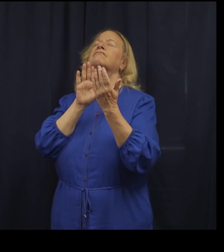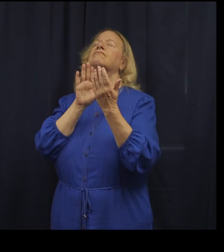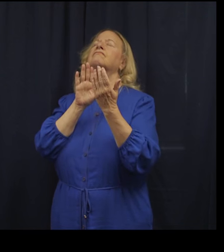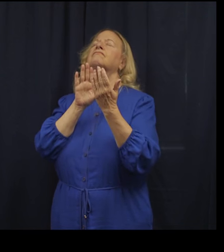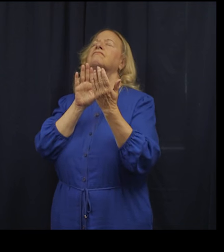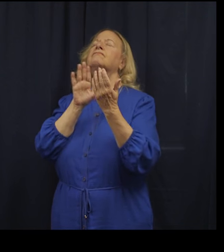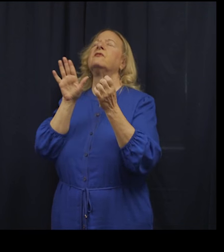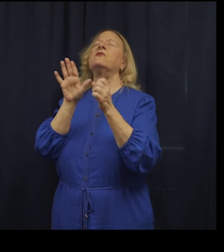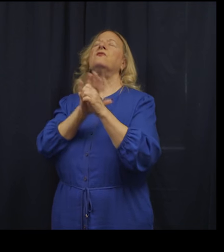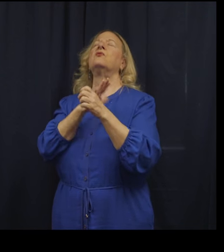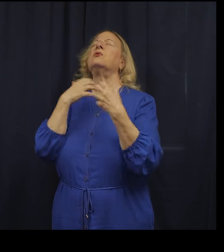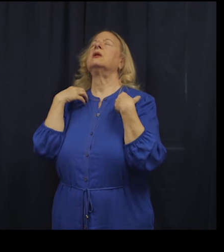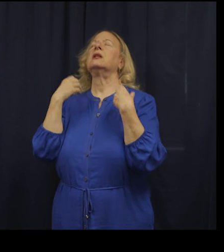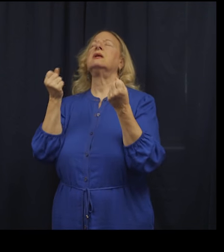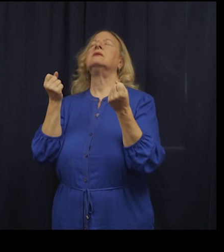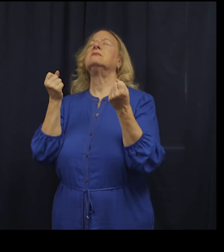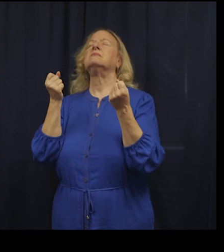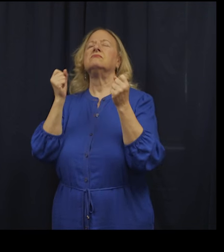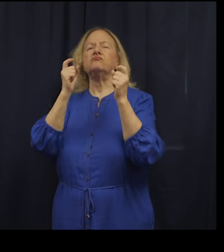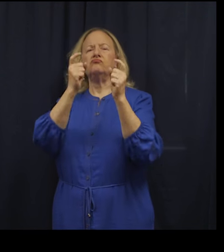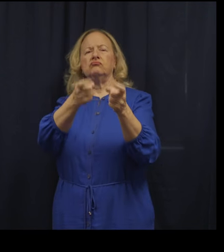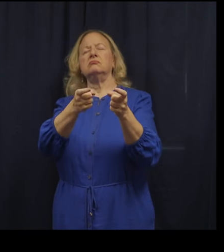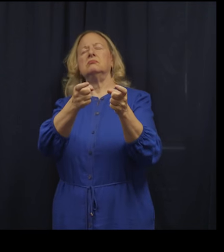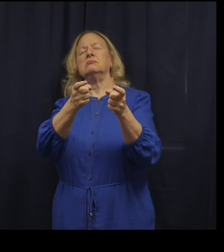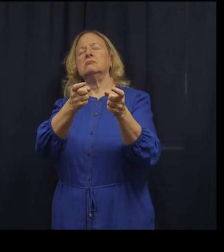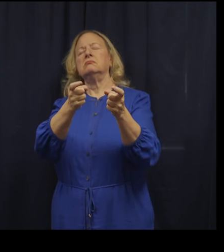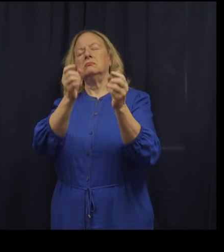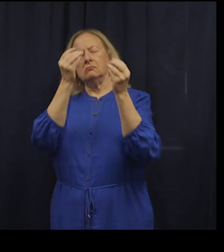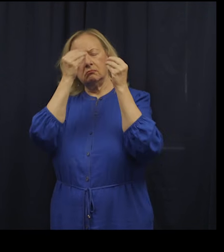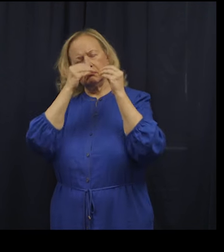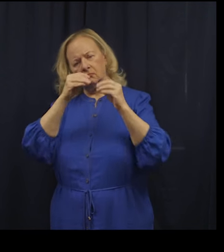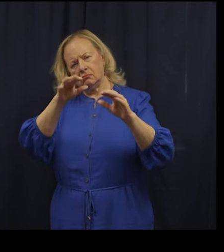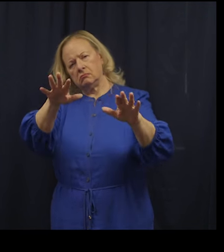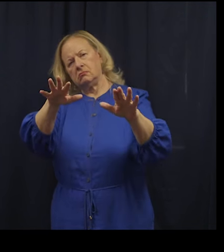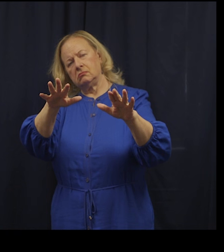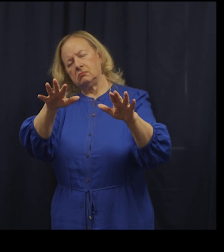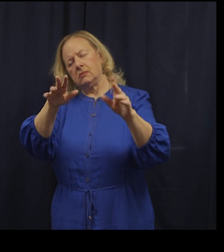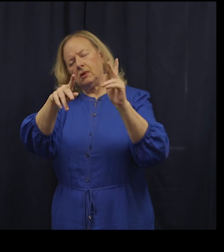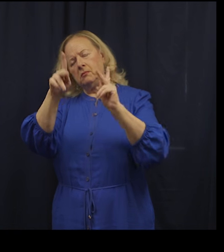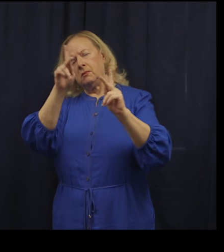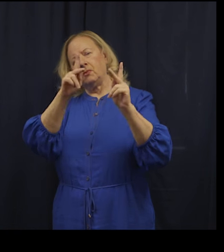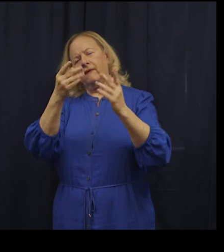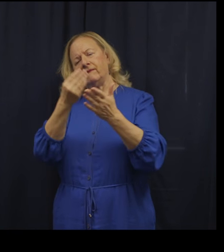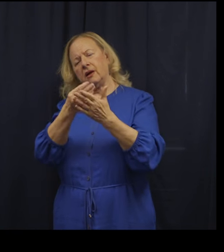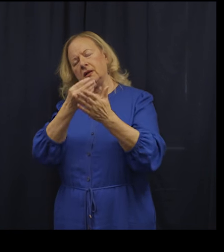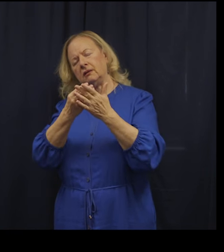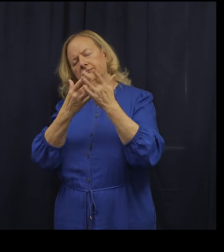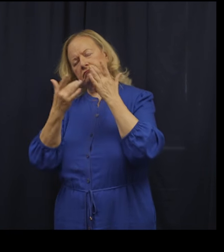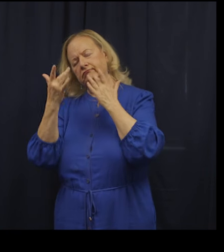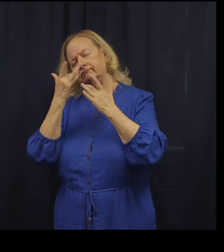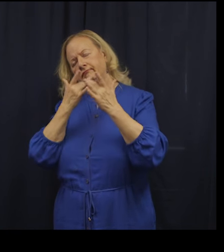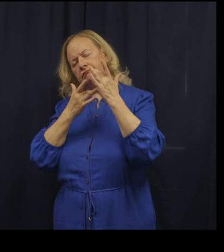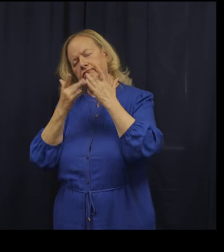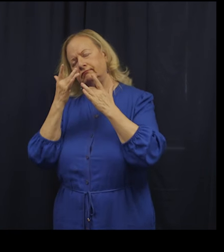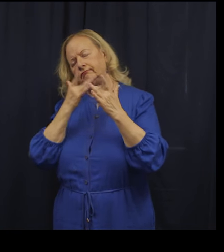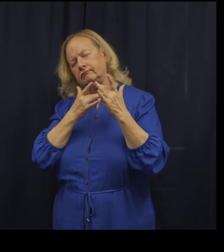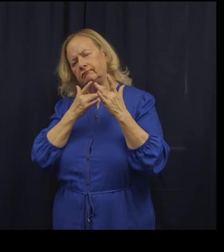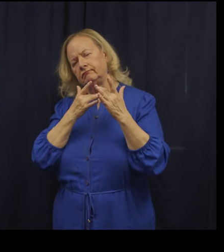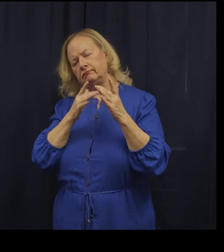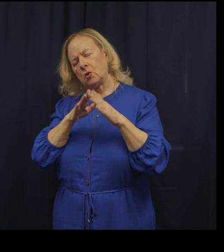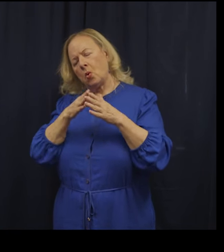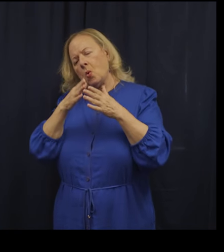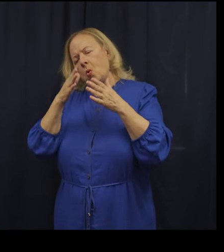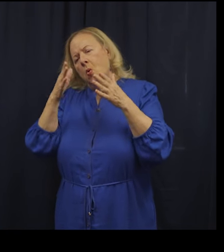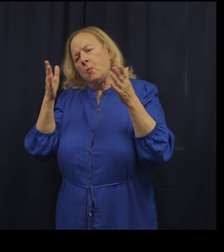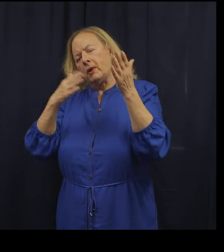would bring complete healing, oh Lord. Father, we also want to lift up all those who have financial trouble right now, that you would